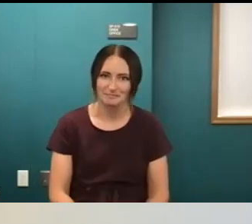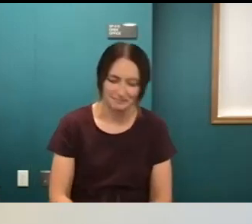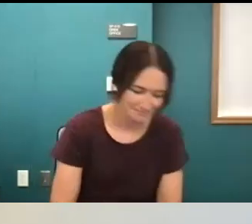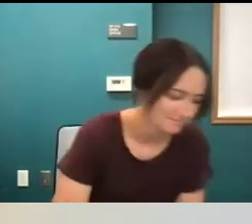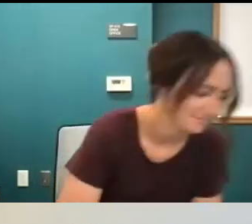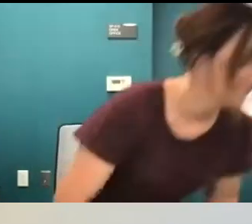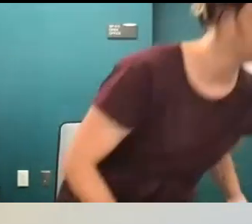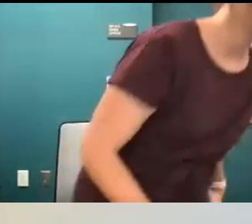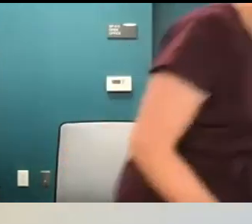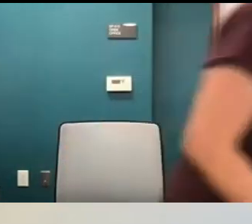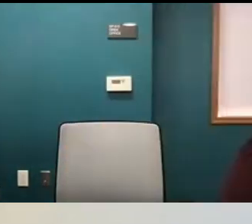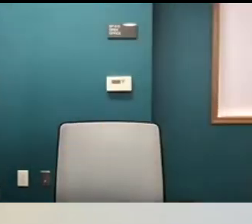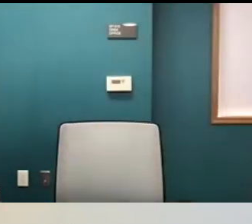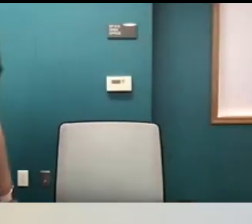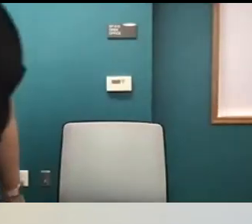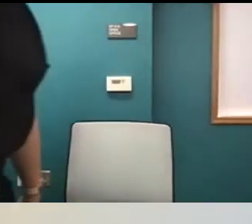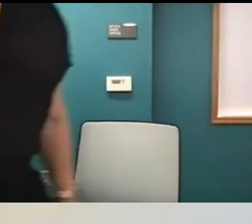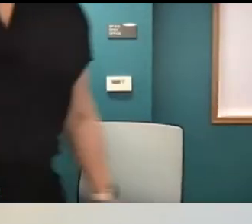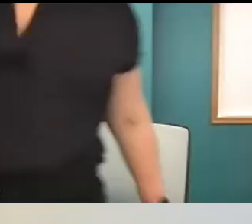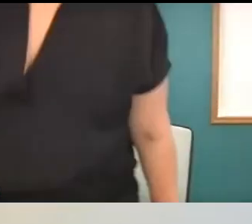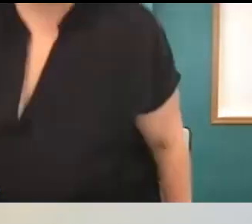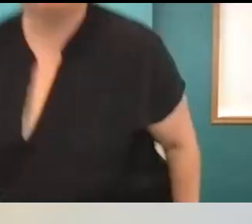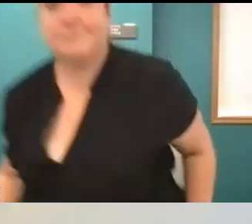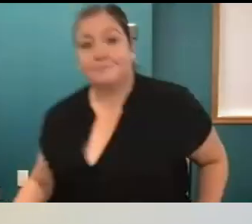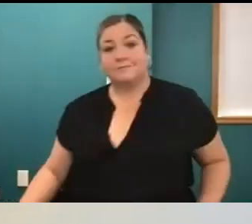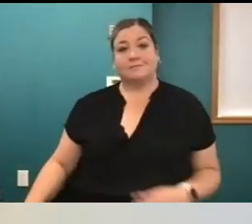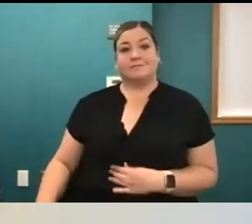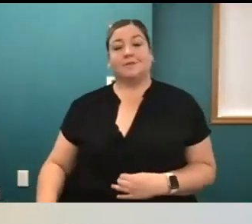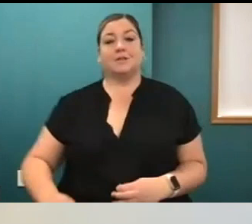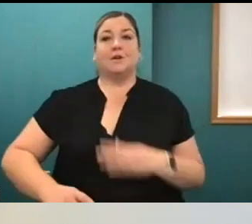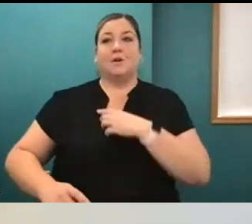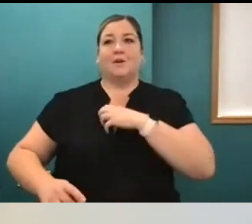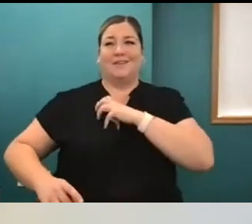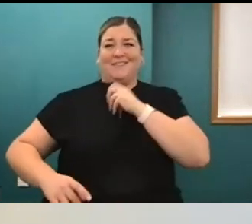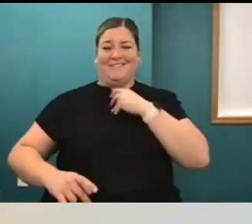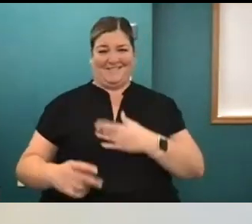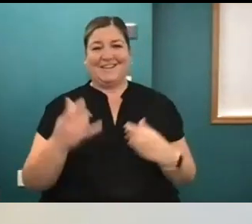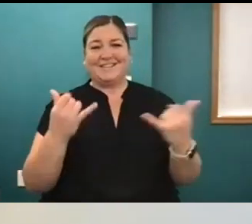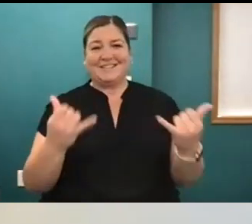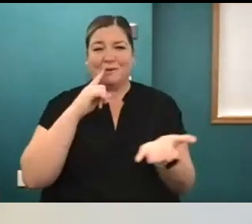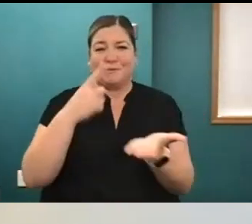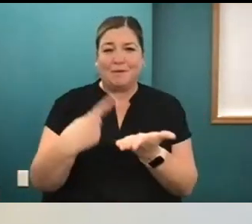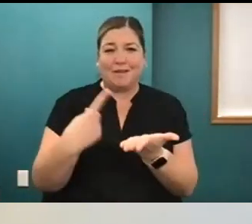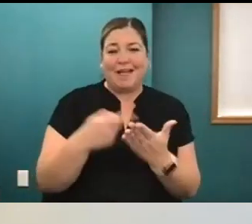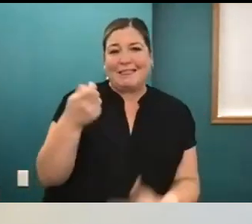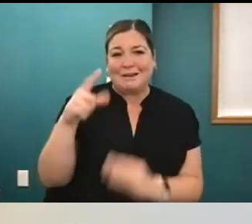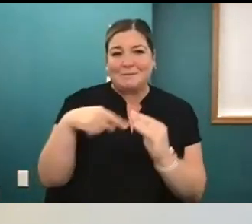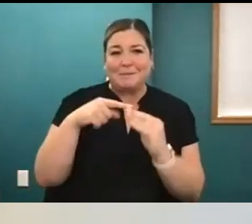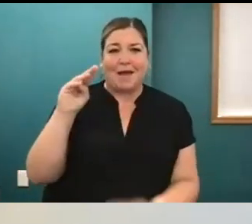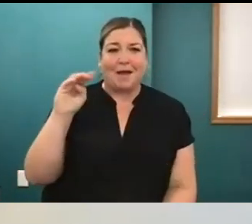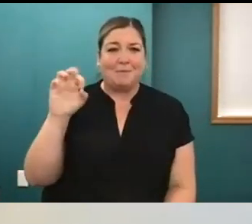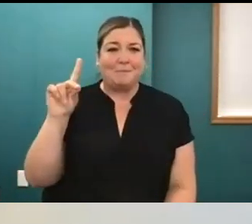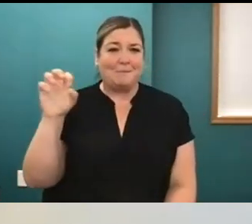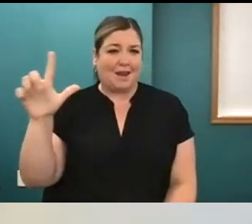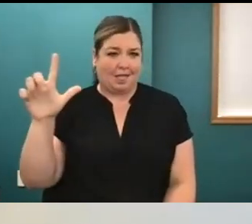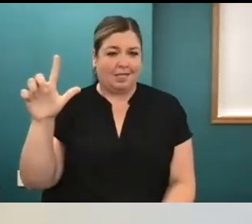All right. So today what we're going to do is kind of talk to you guys a little bit about Medell, as well as